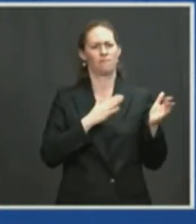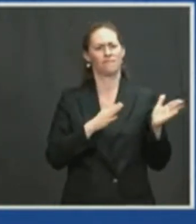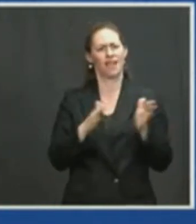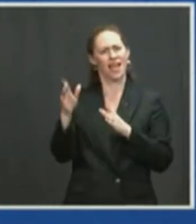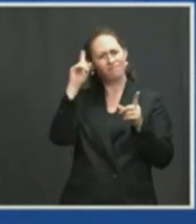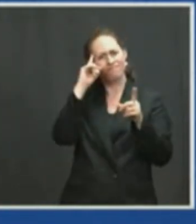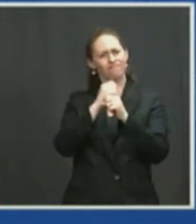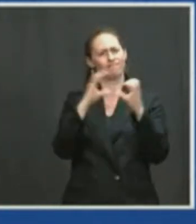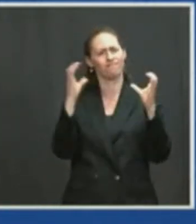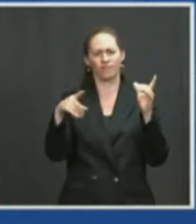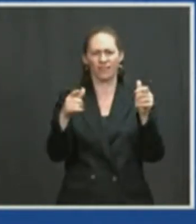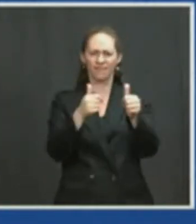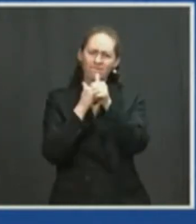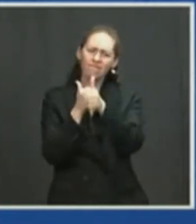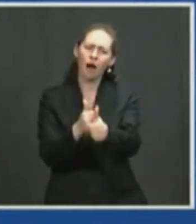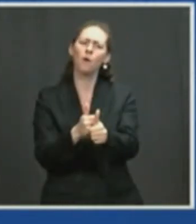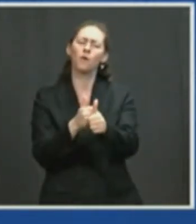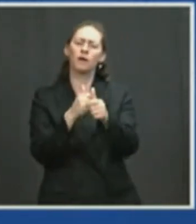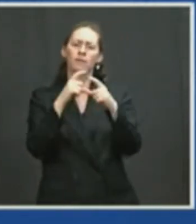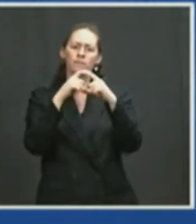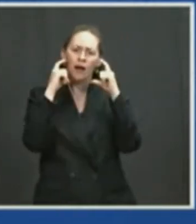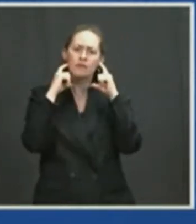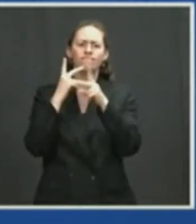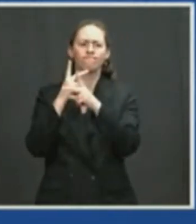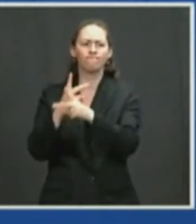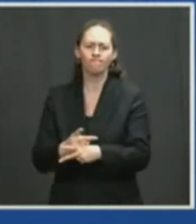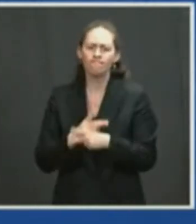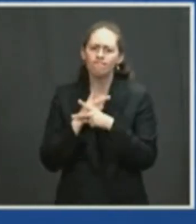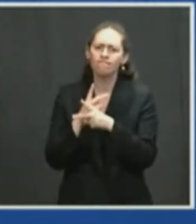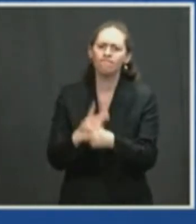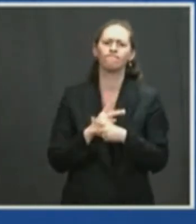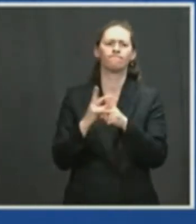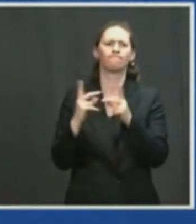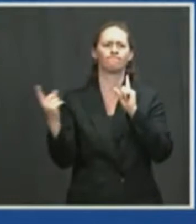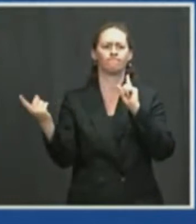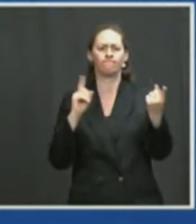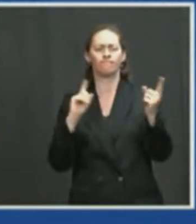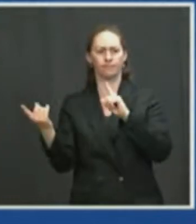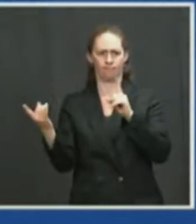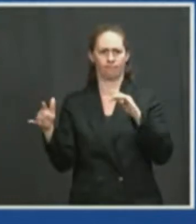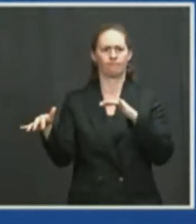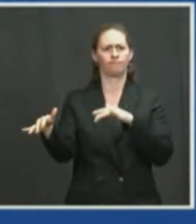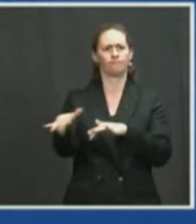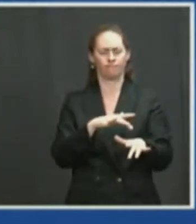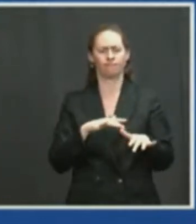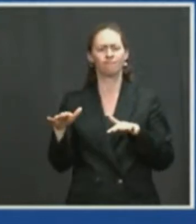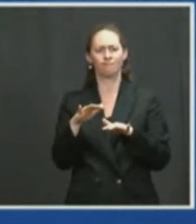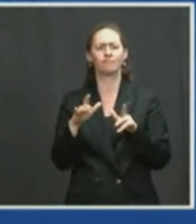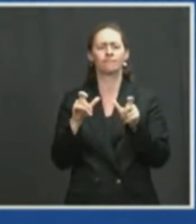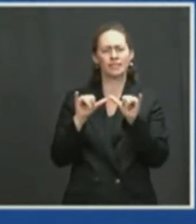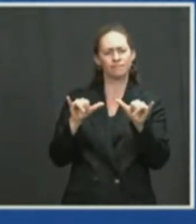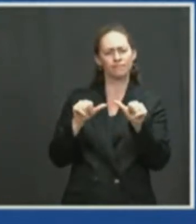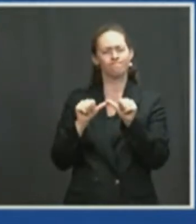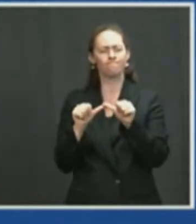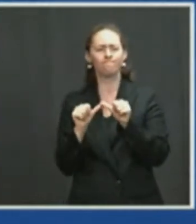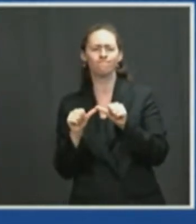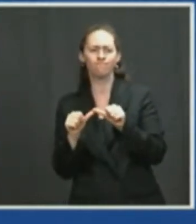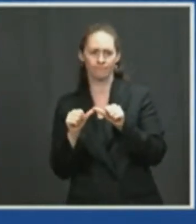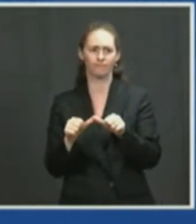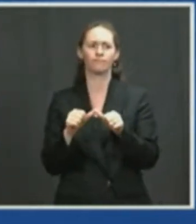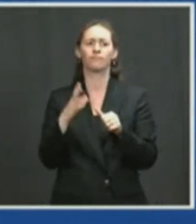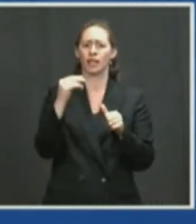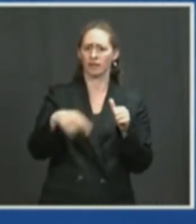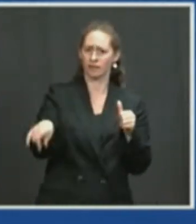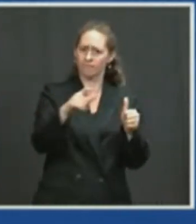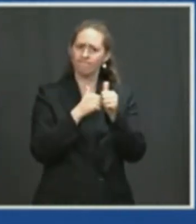masks initially and getting vaccinated. And it's no small part to the bold action we took by passing the American Rescue Plan.